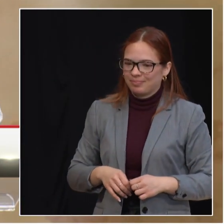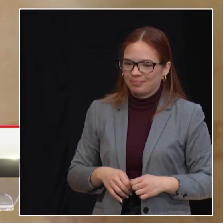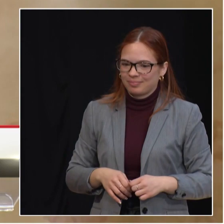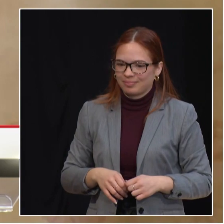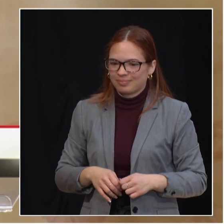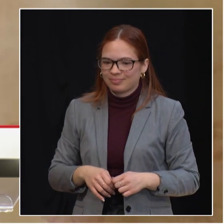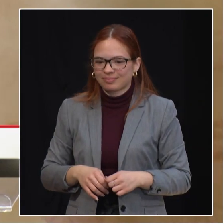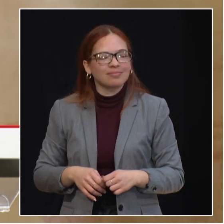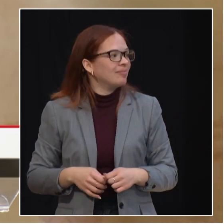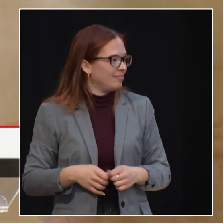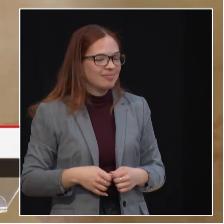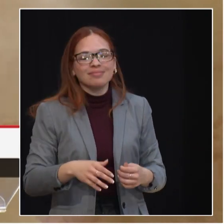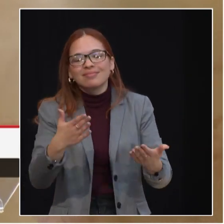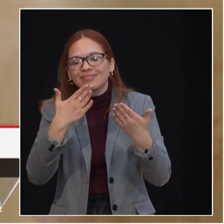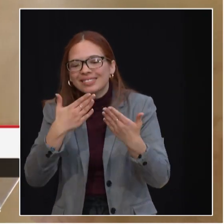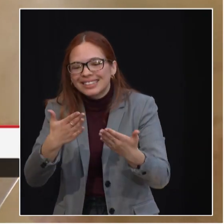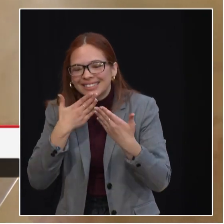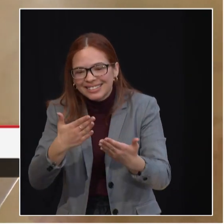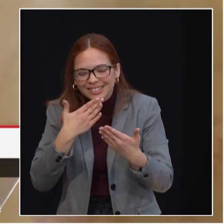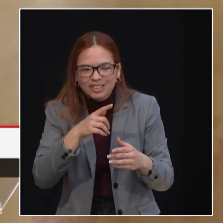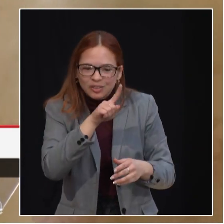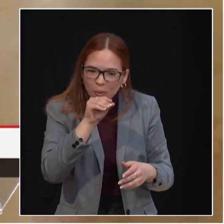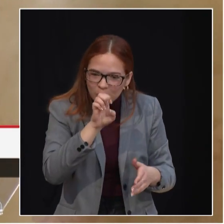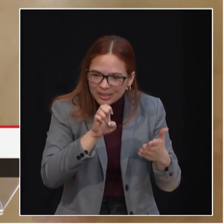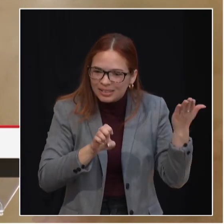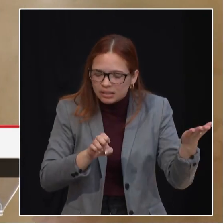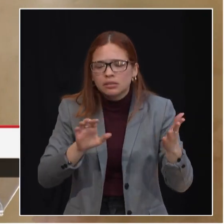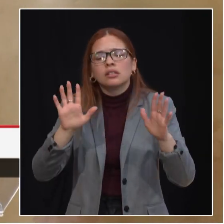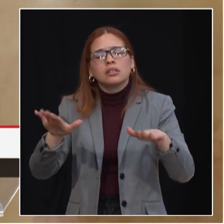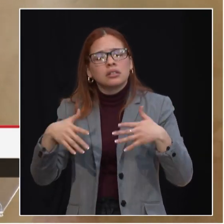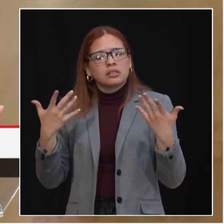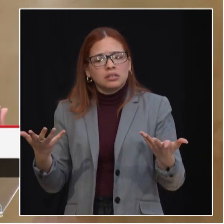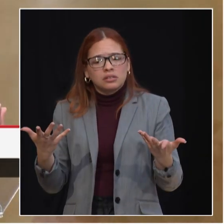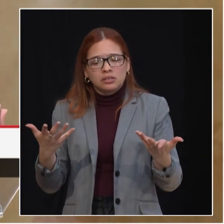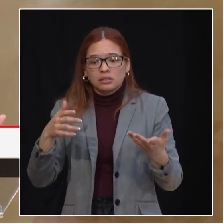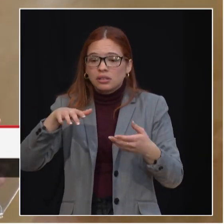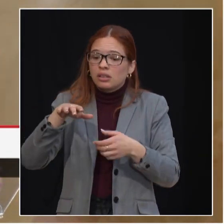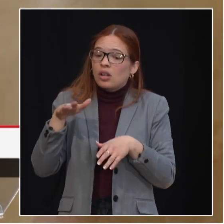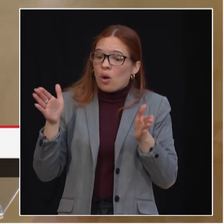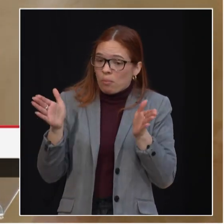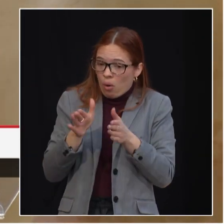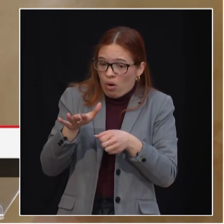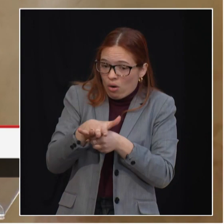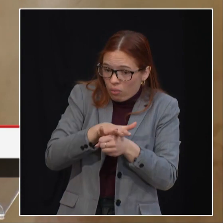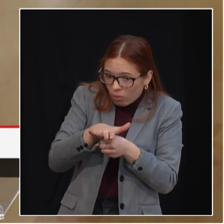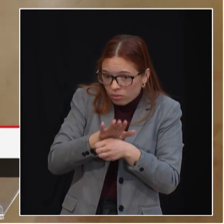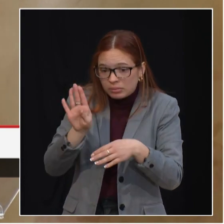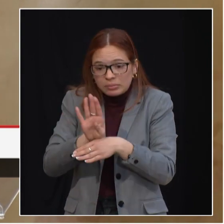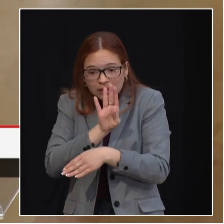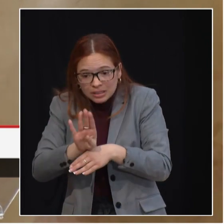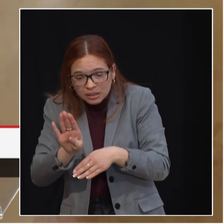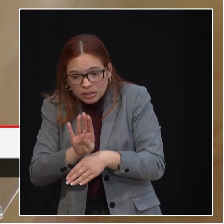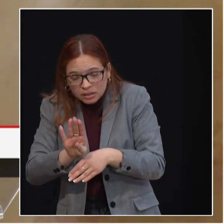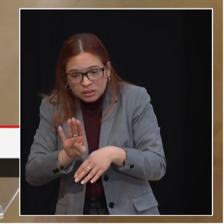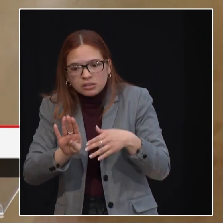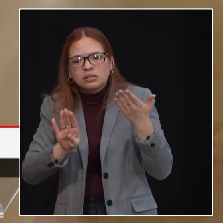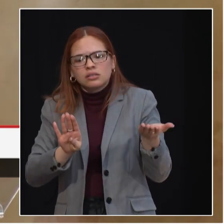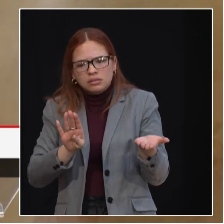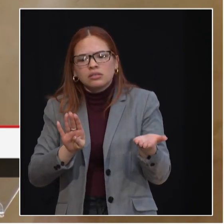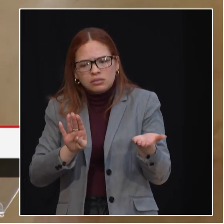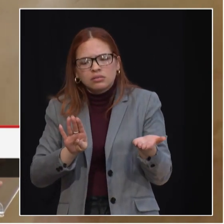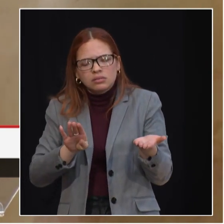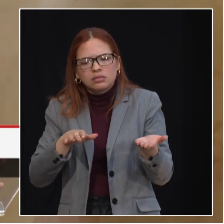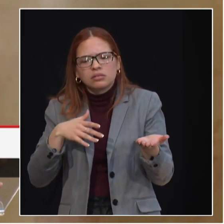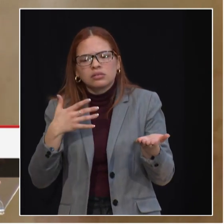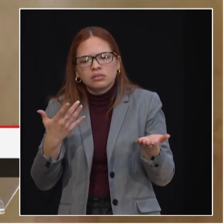Thank you, Zoe. So our small businesses are also incredibly important employers. And as